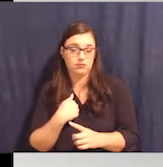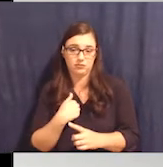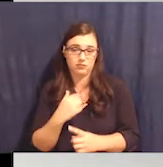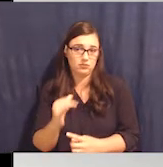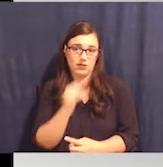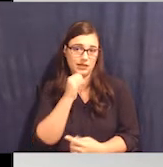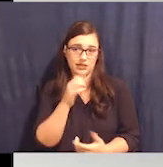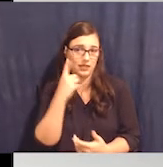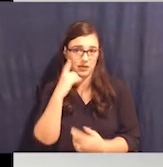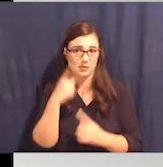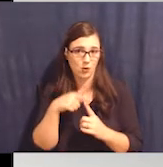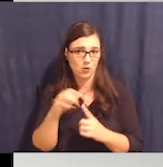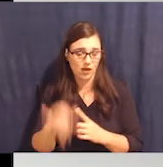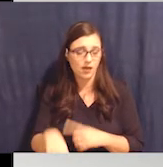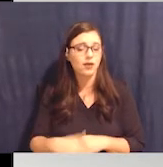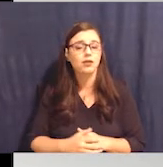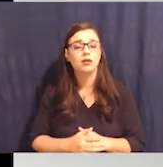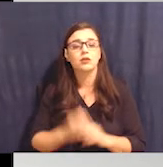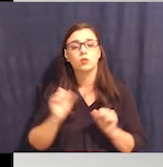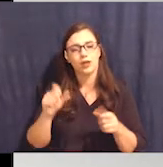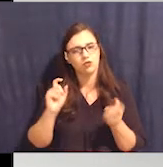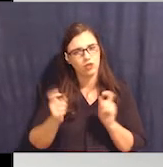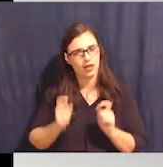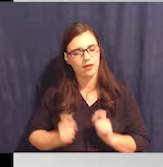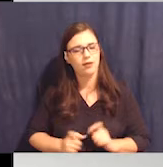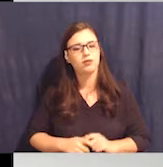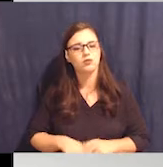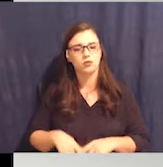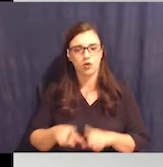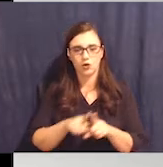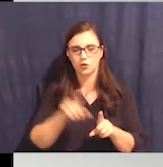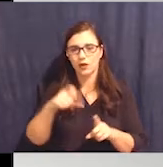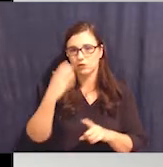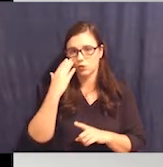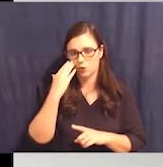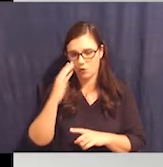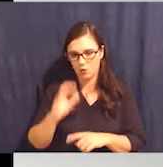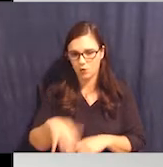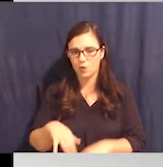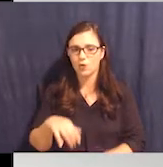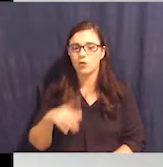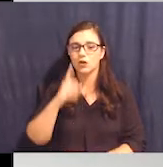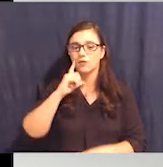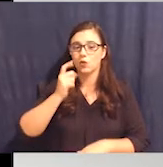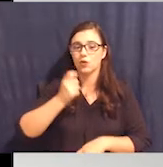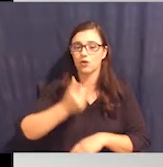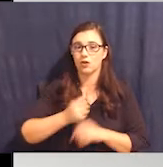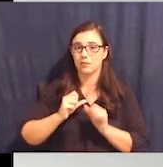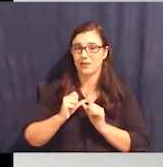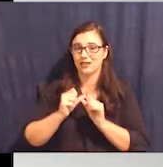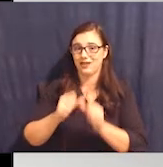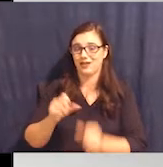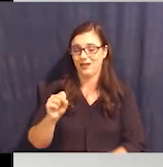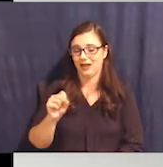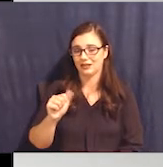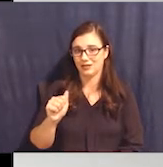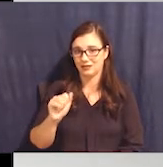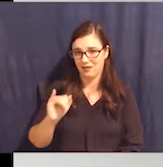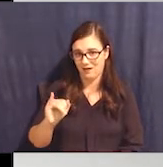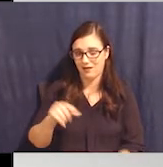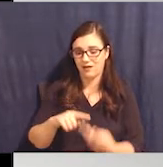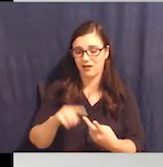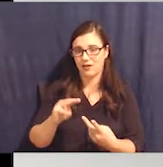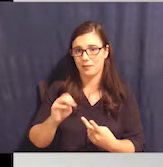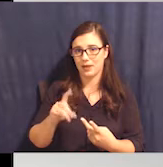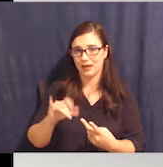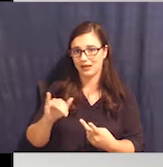it. I know I didn't. And you can change those things. And you also need to know that in order to maintain SSI